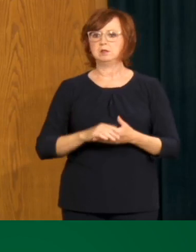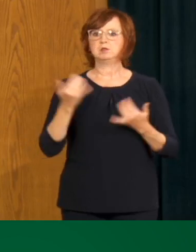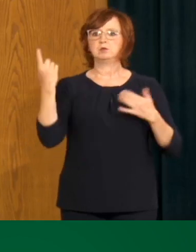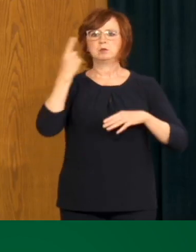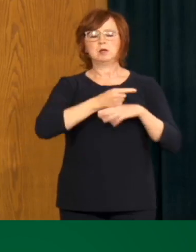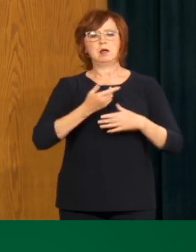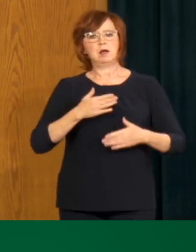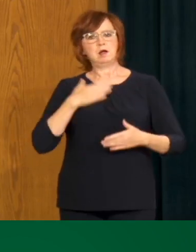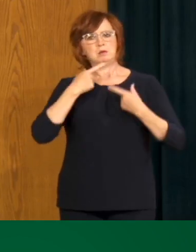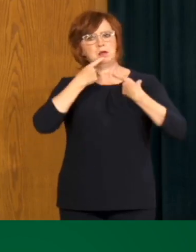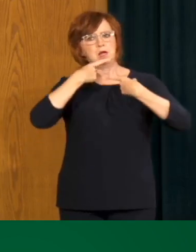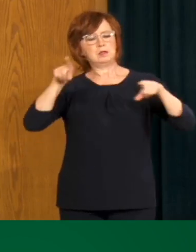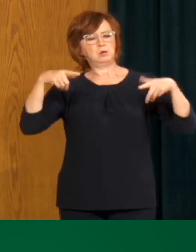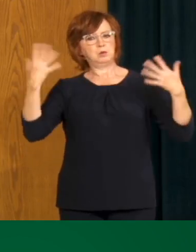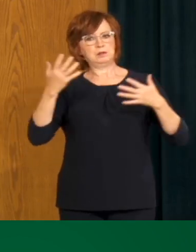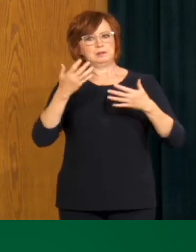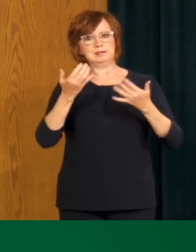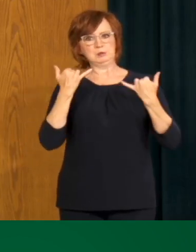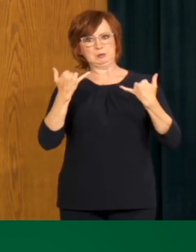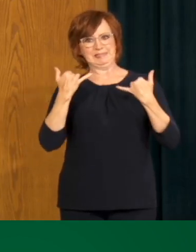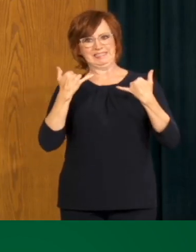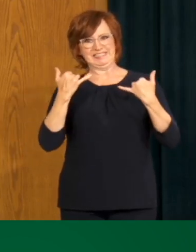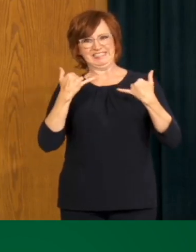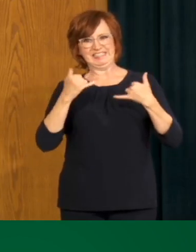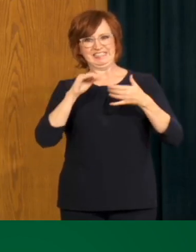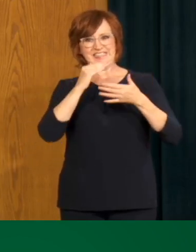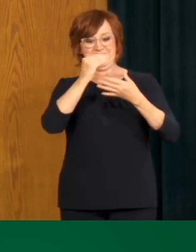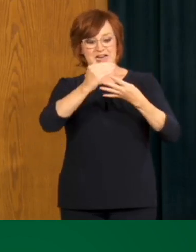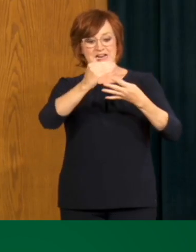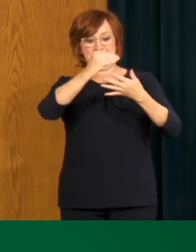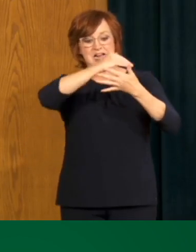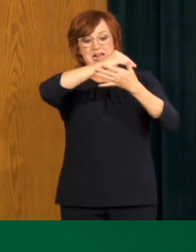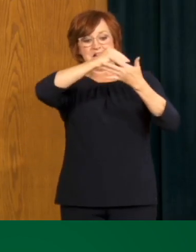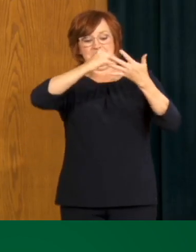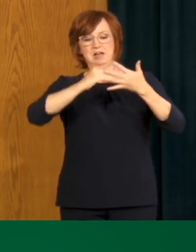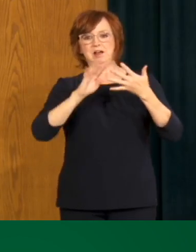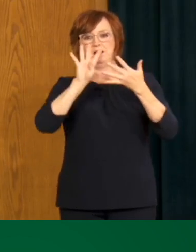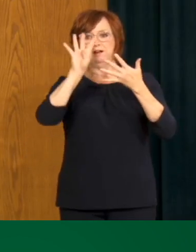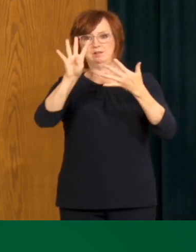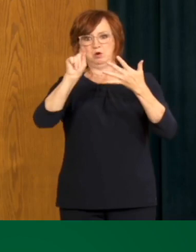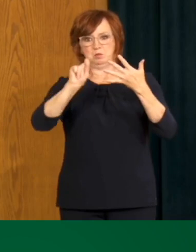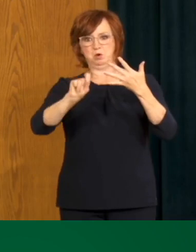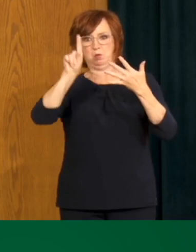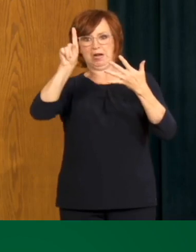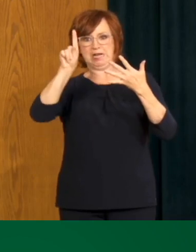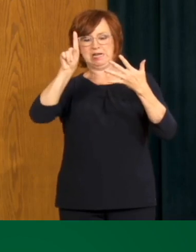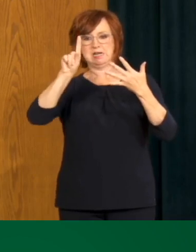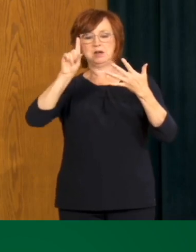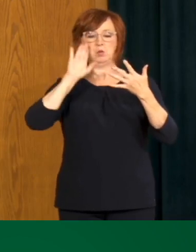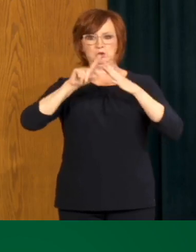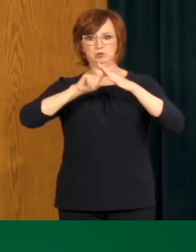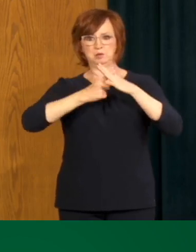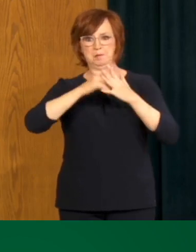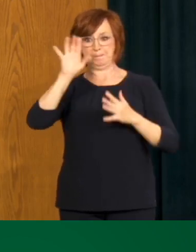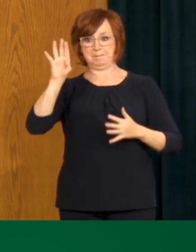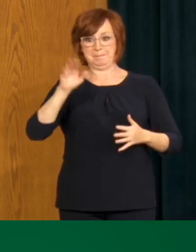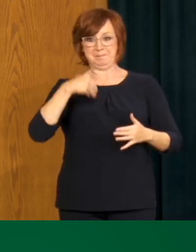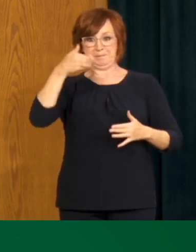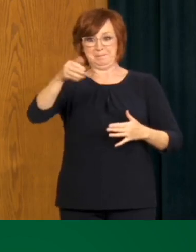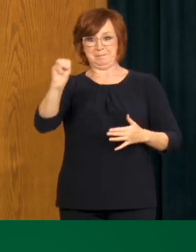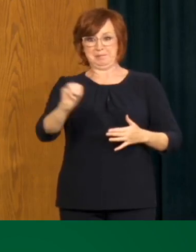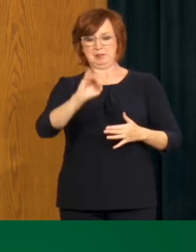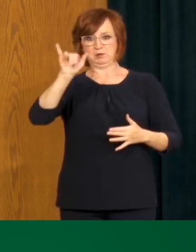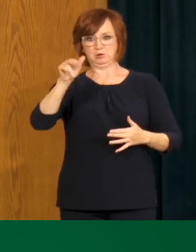announce that Phase 4.1 of the Reopen Saskatchewan Plan will begin this Monday, June the 22nd.